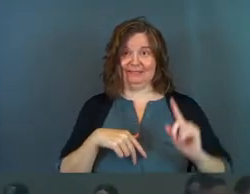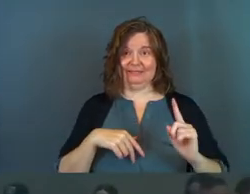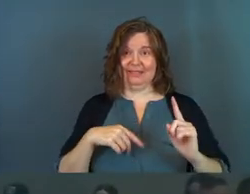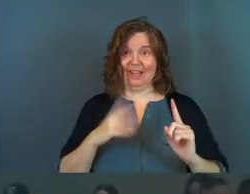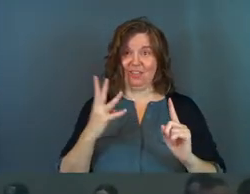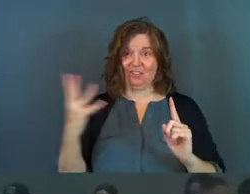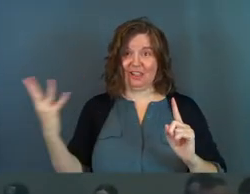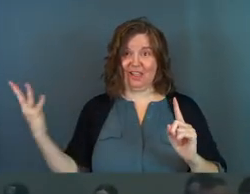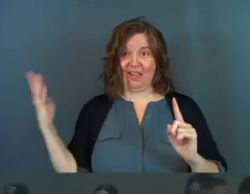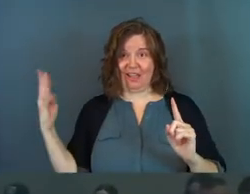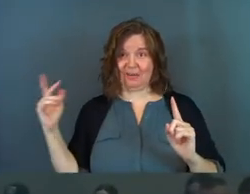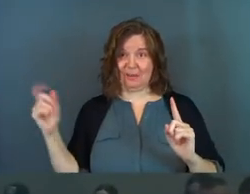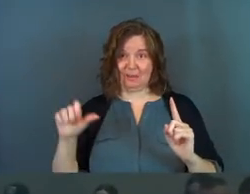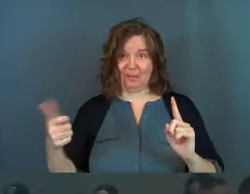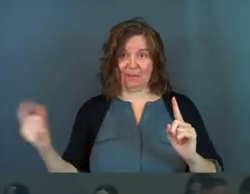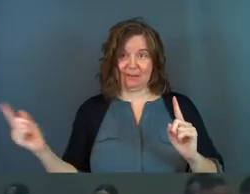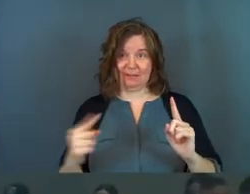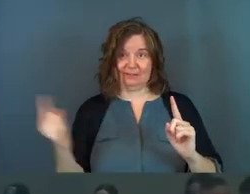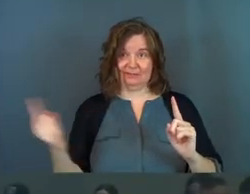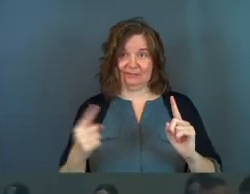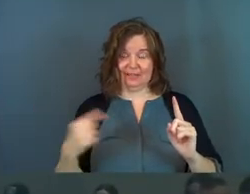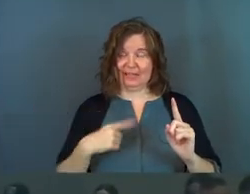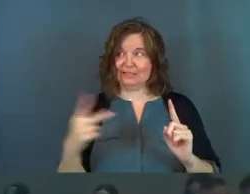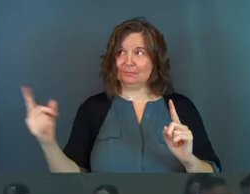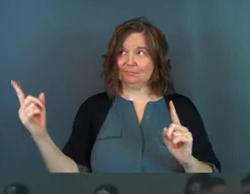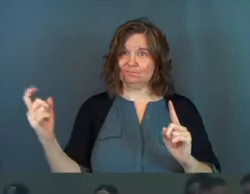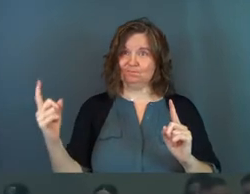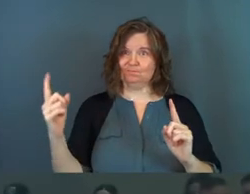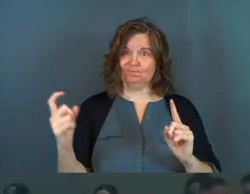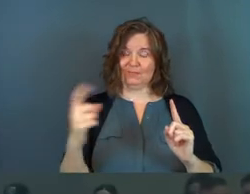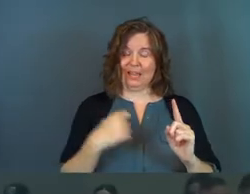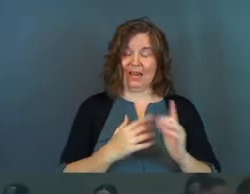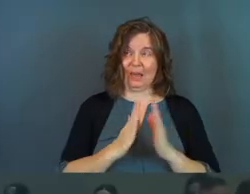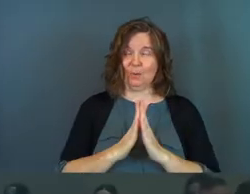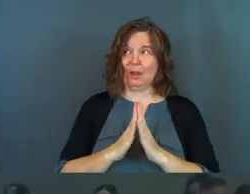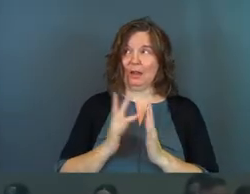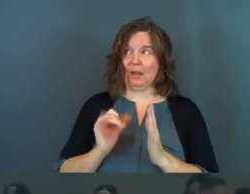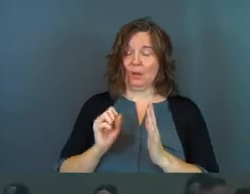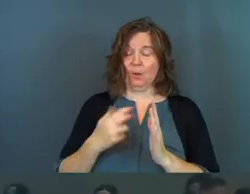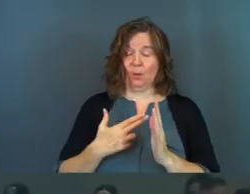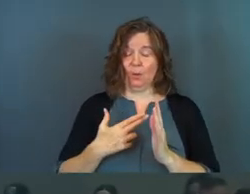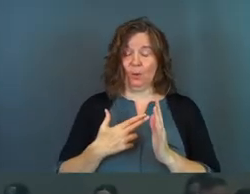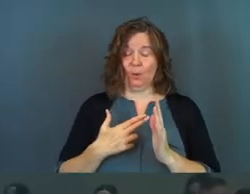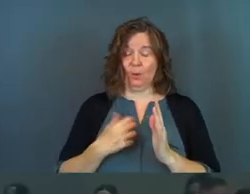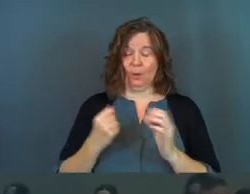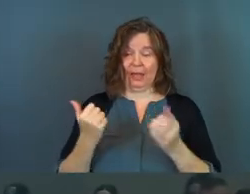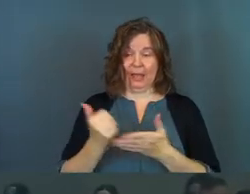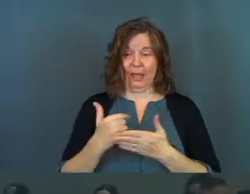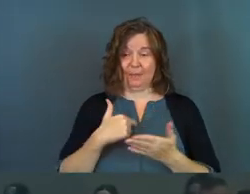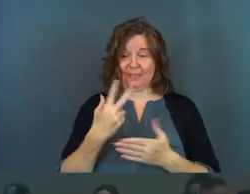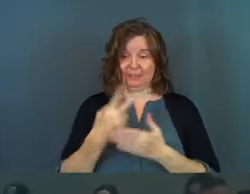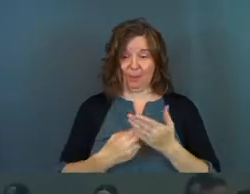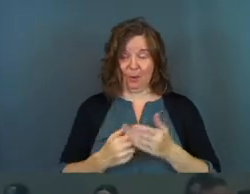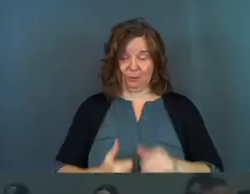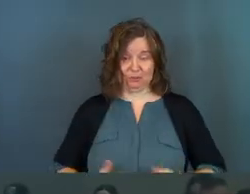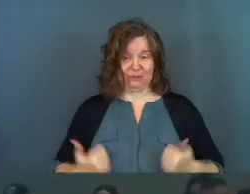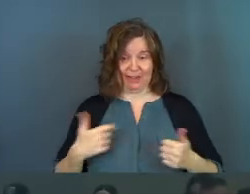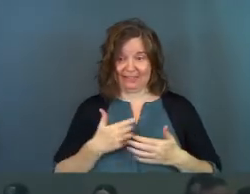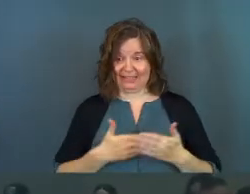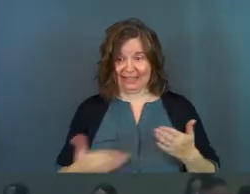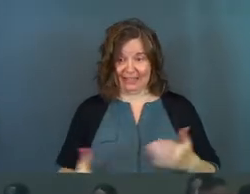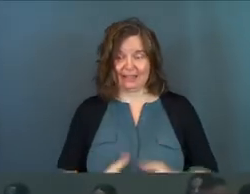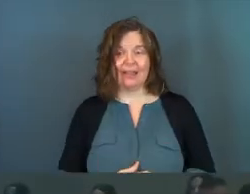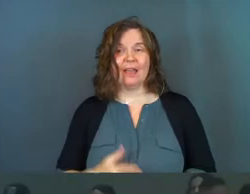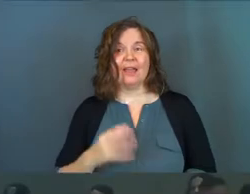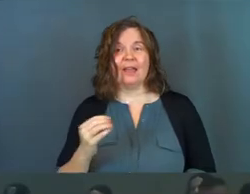a line out there, people getting baptized. And I see some of these guys coming, and I'm praying the whole time, like, oh God, help us both survive this